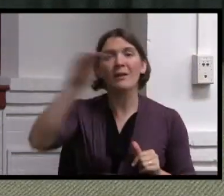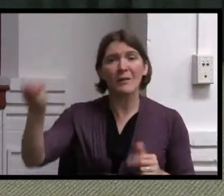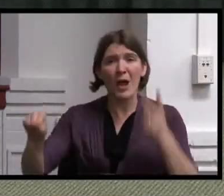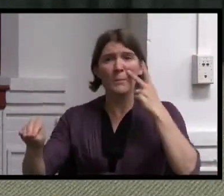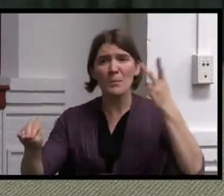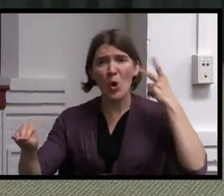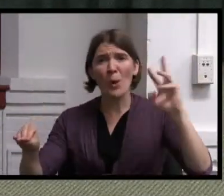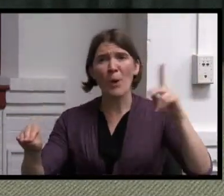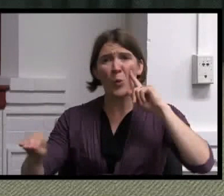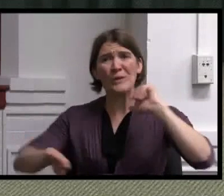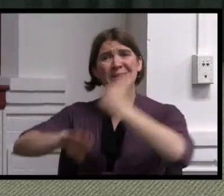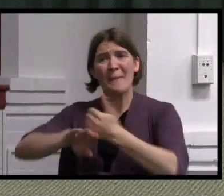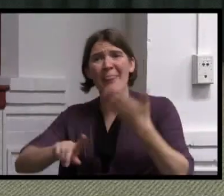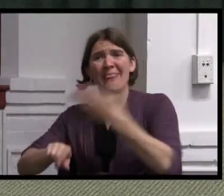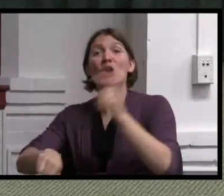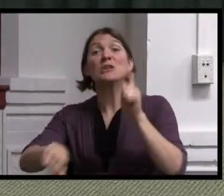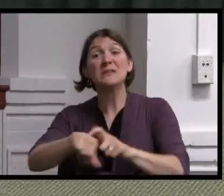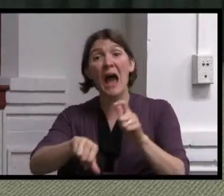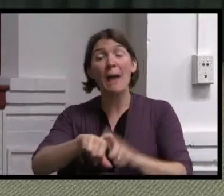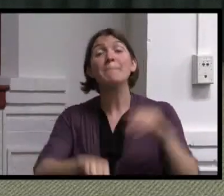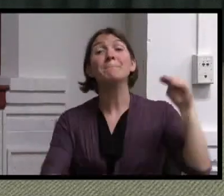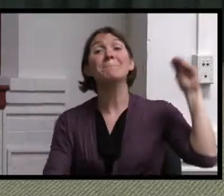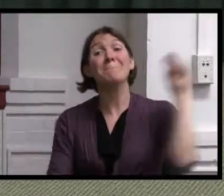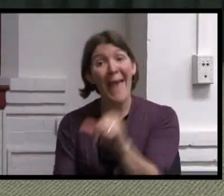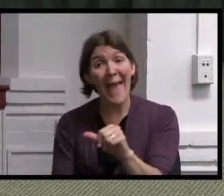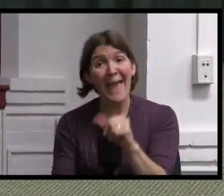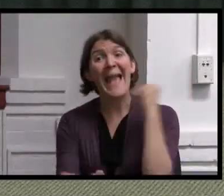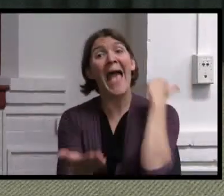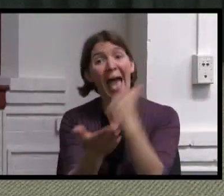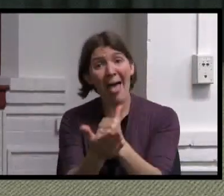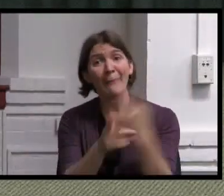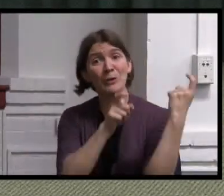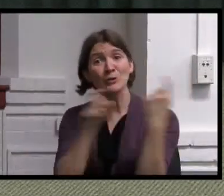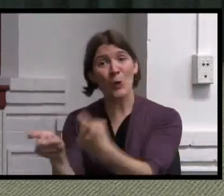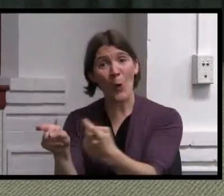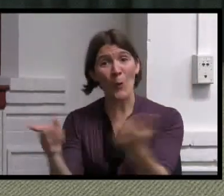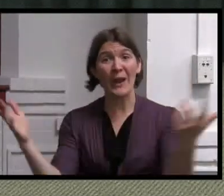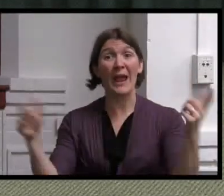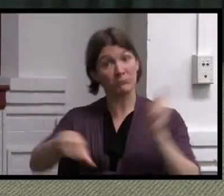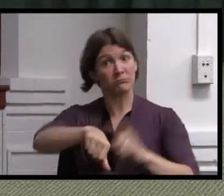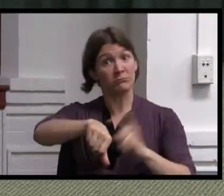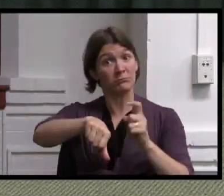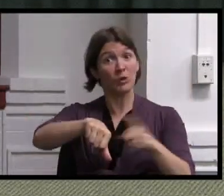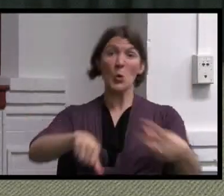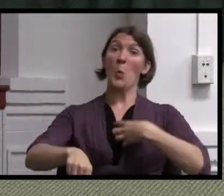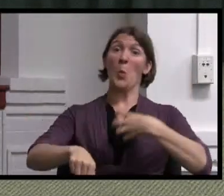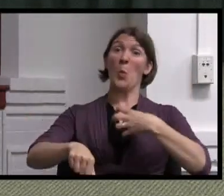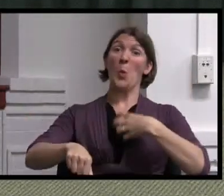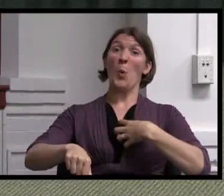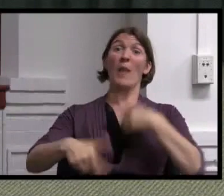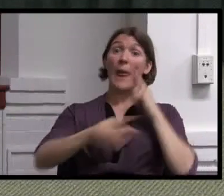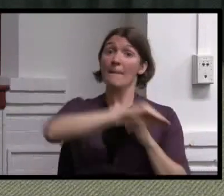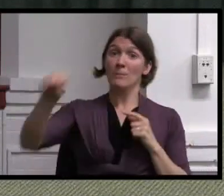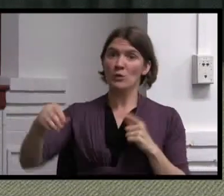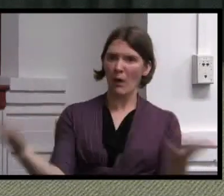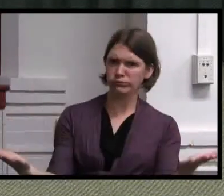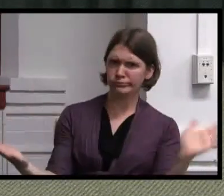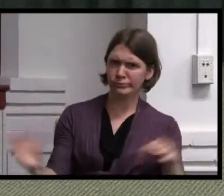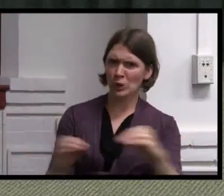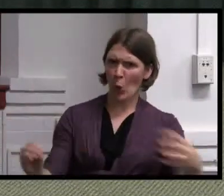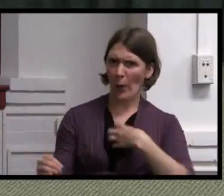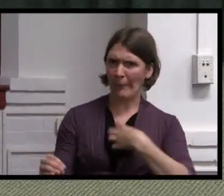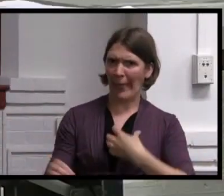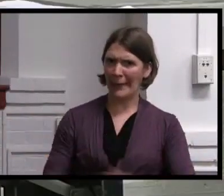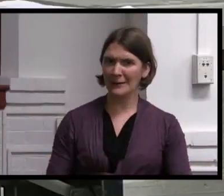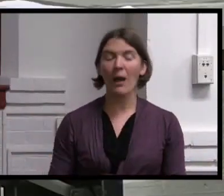Park. It's time to pay the piper. It's time to, let's get on board with this. I do have to